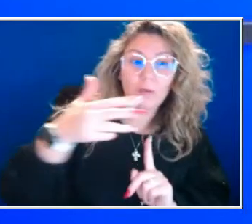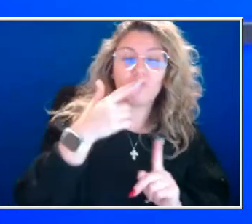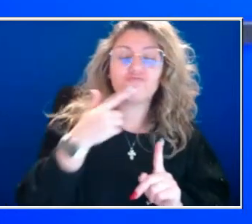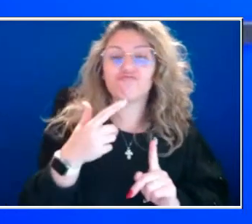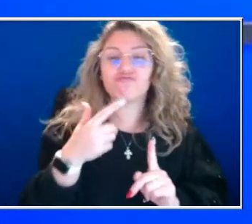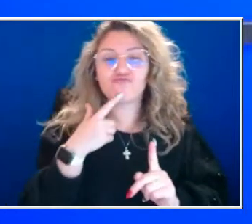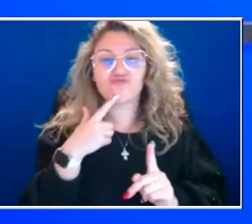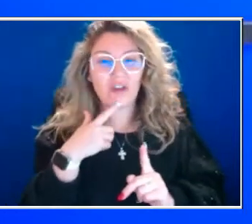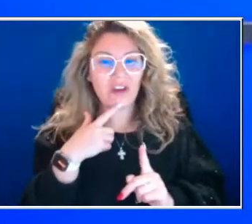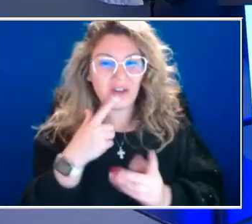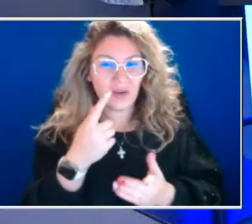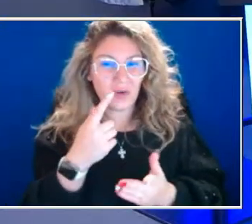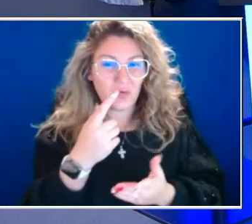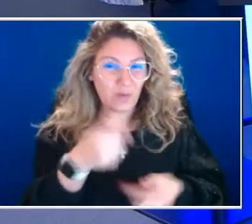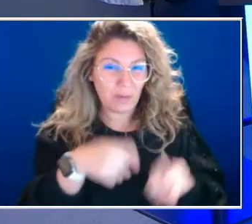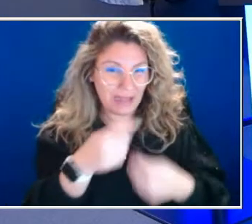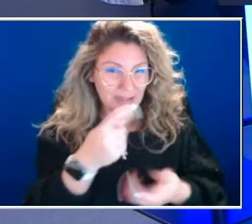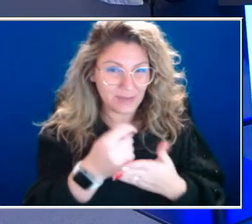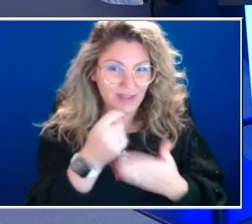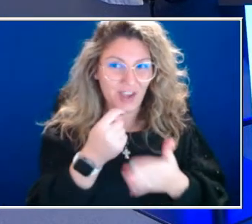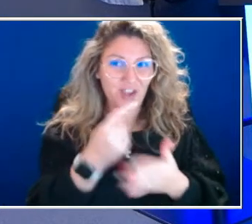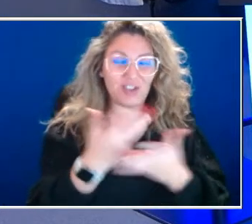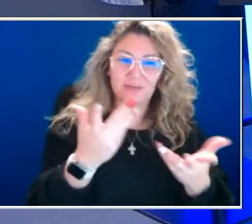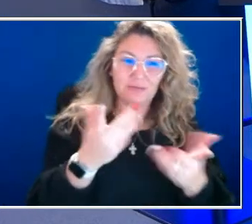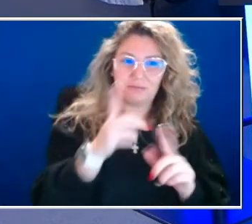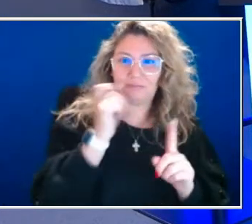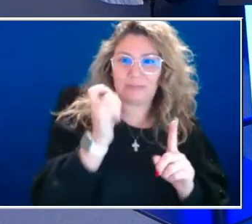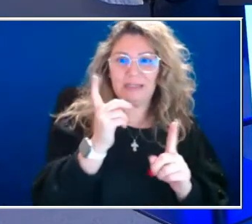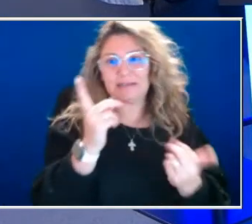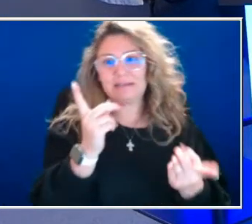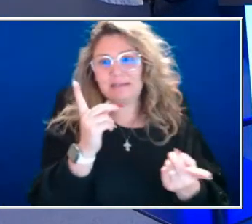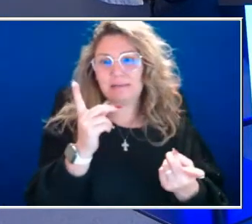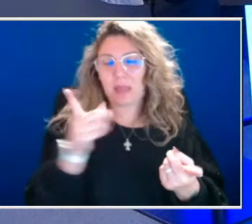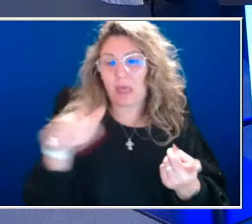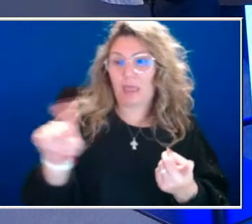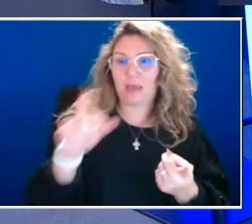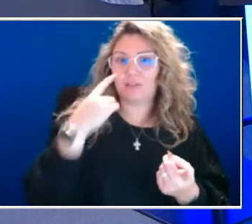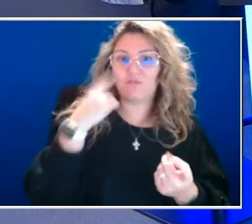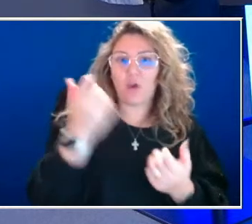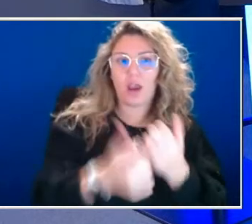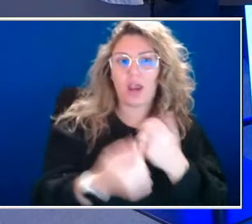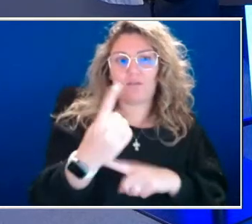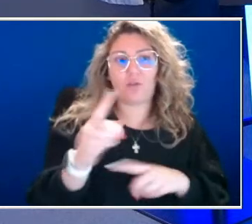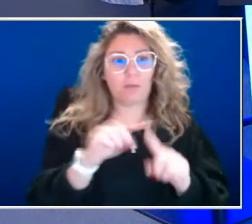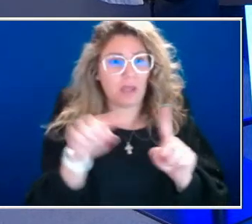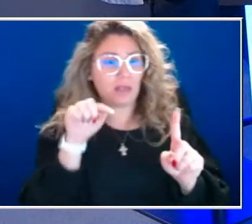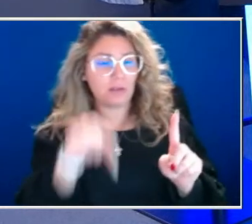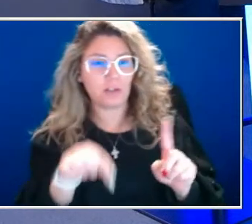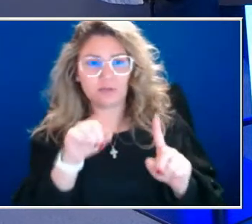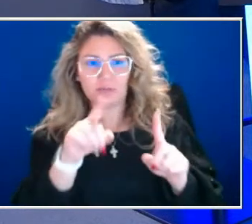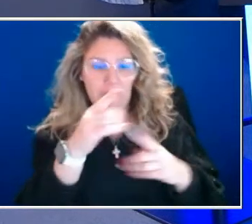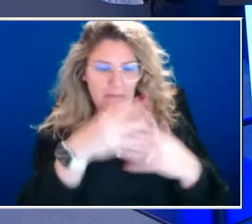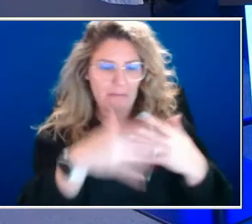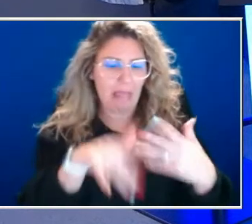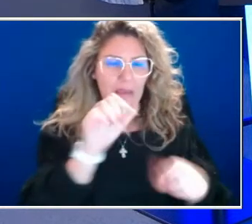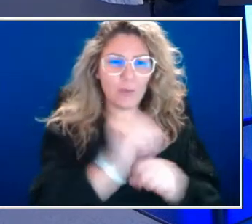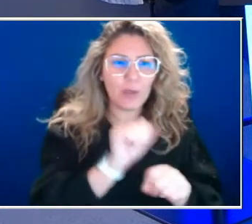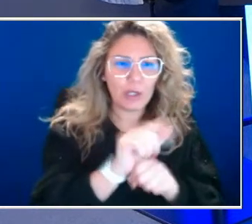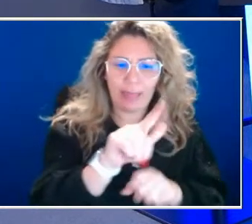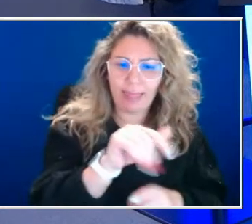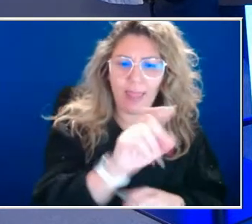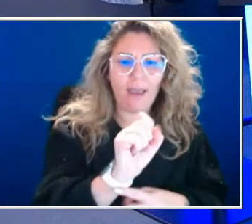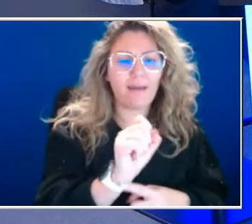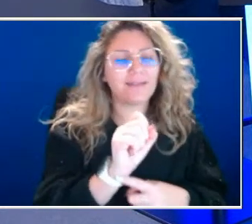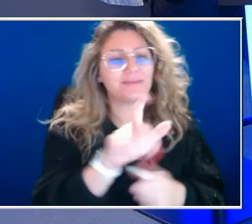Well, because it's one size fits all over the counter. This is something that would look right into you. You're going to do the blood work, and you're going to find out exactly how much you need of different